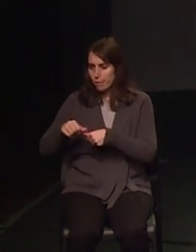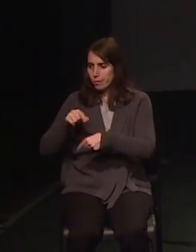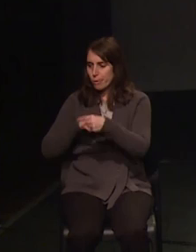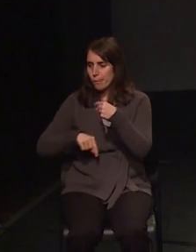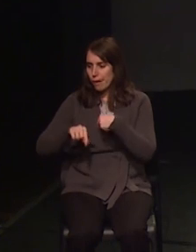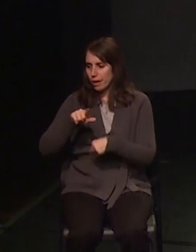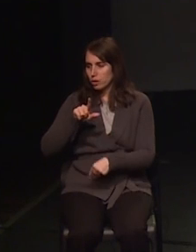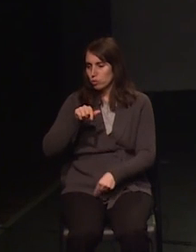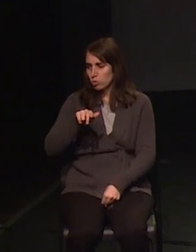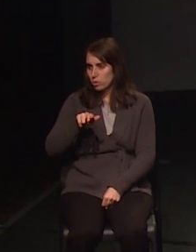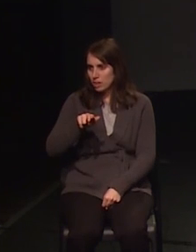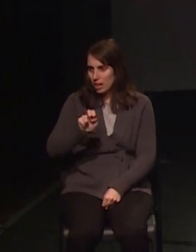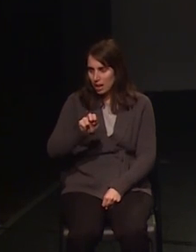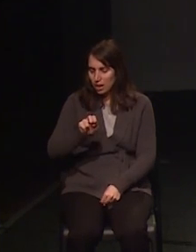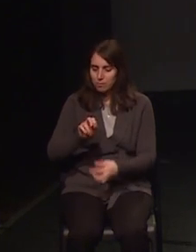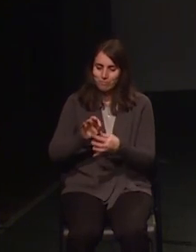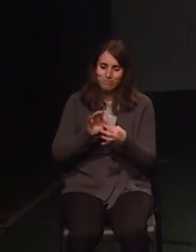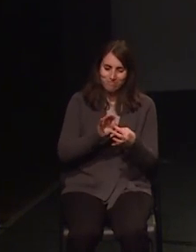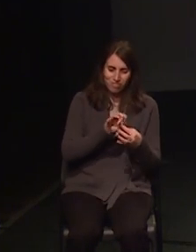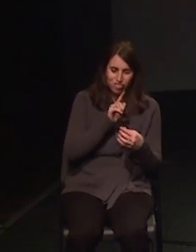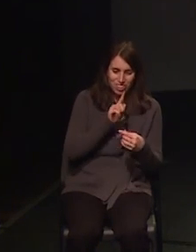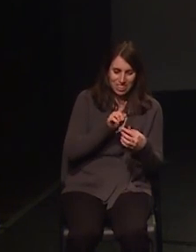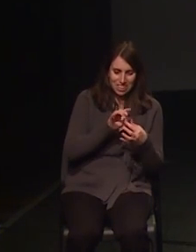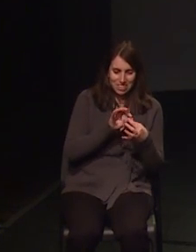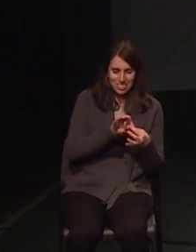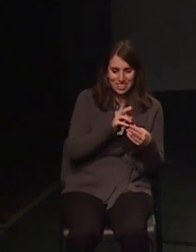which clearly was named after Lane Harwell.